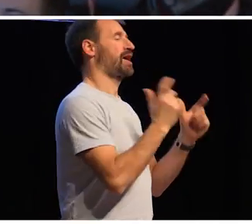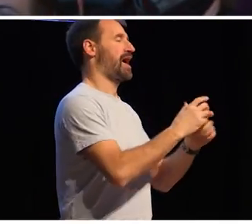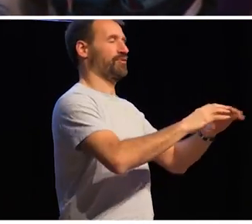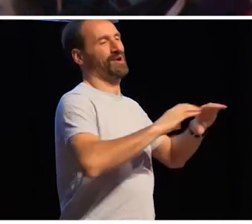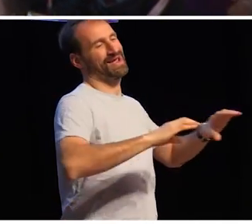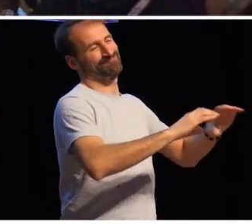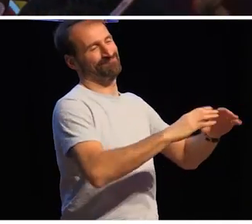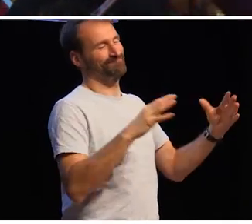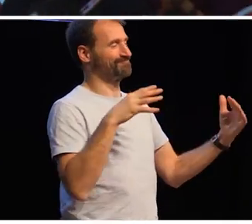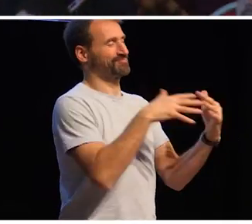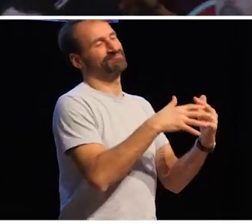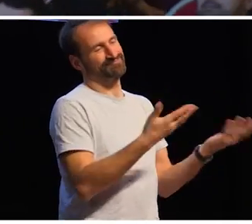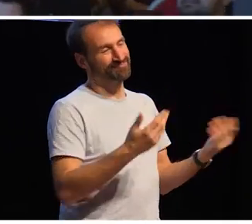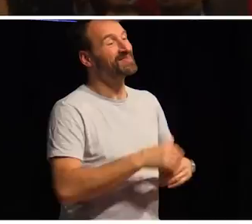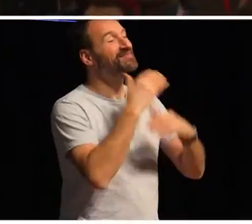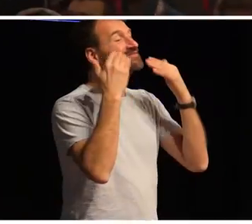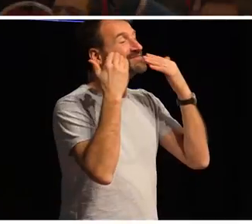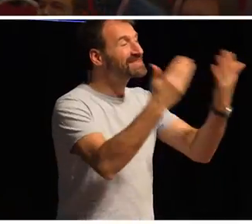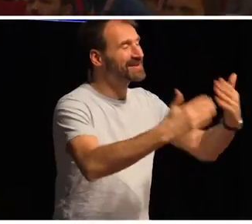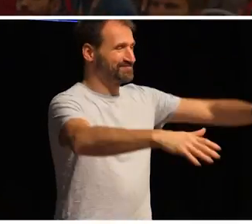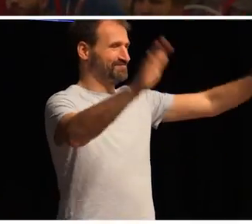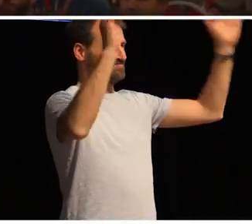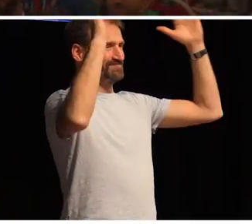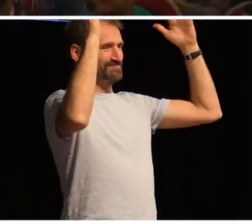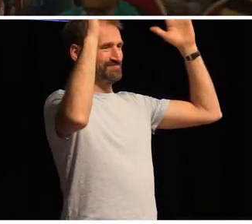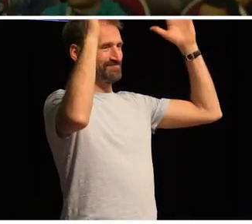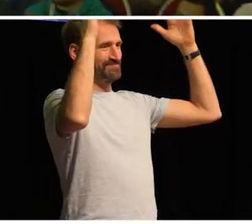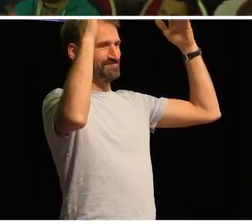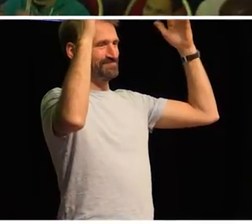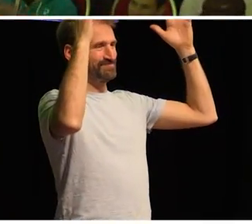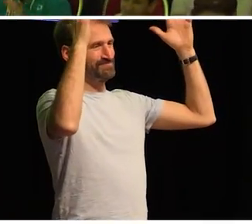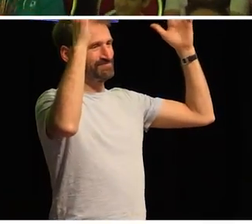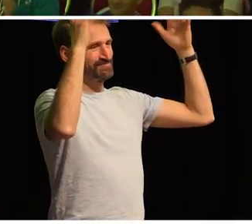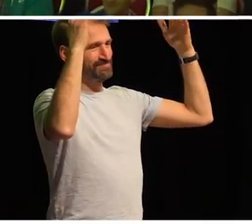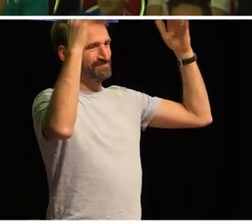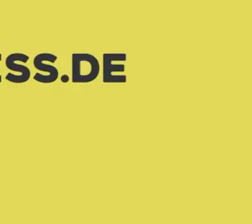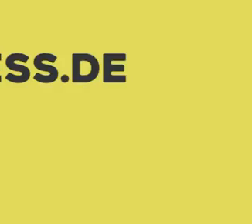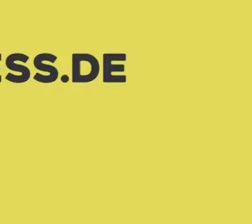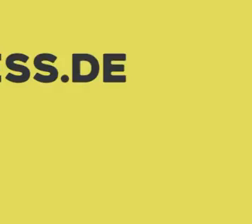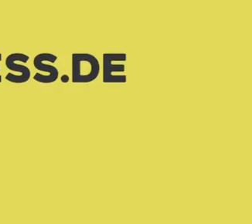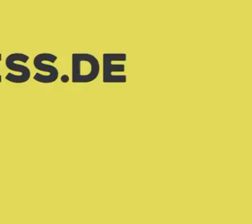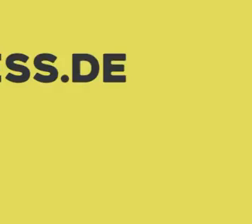Thank you. Thank you.